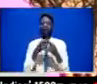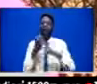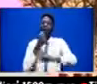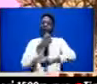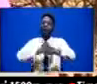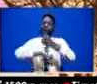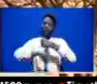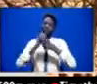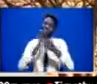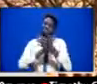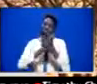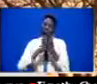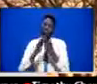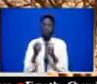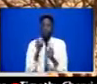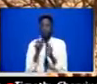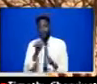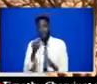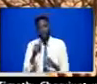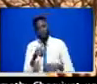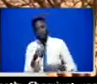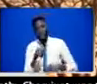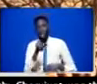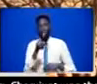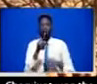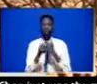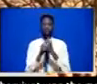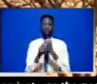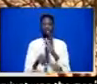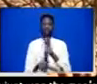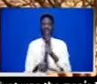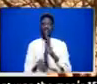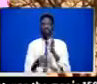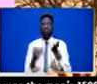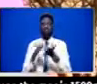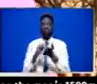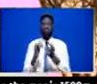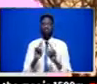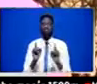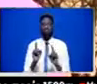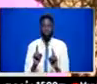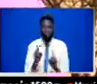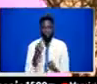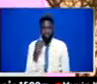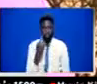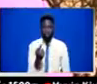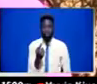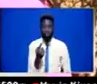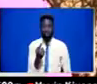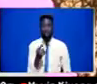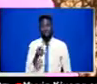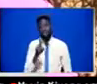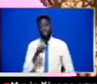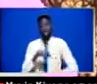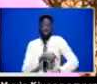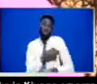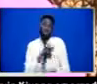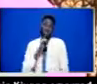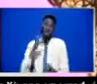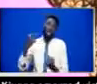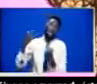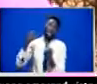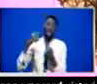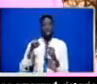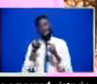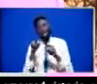us to see that they say, we don't want a lot of blames. The MCA